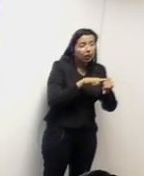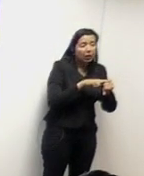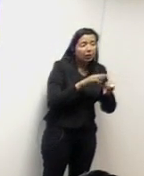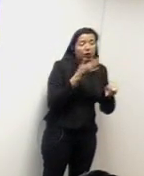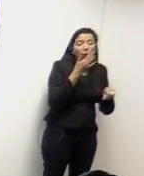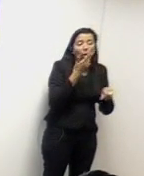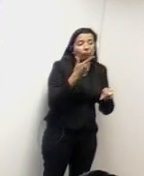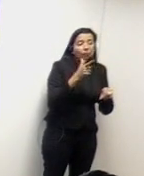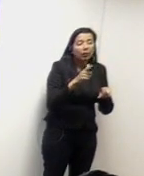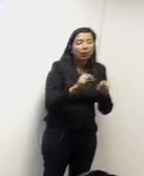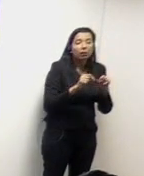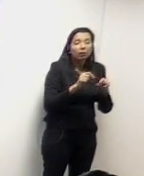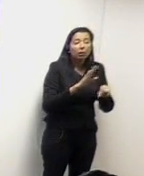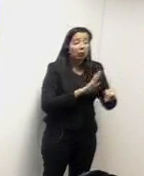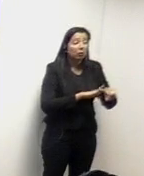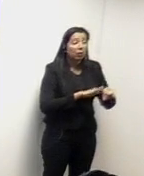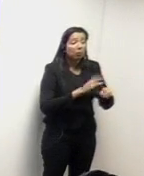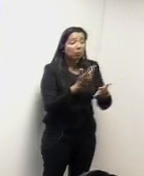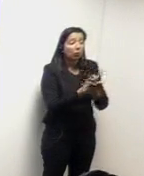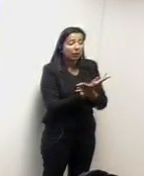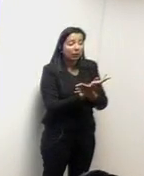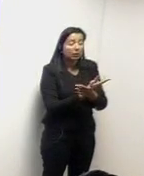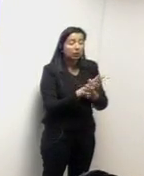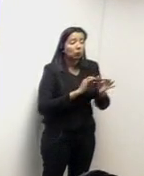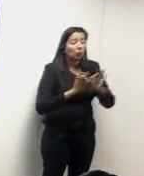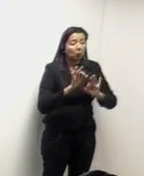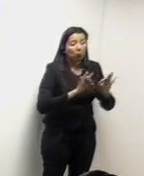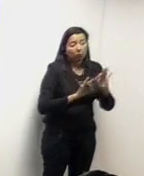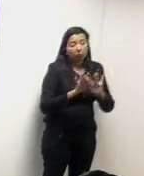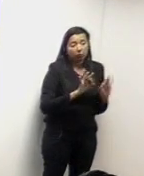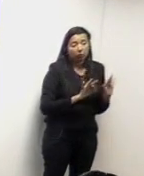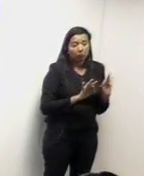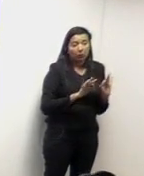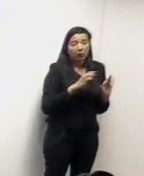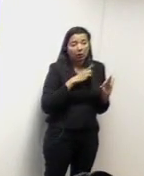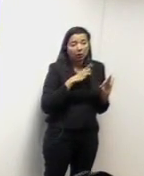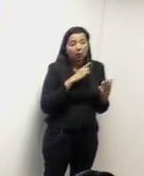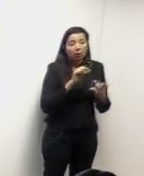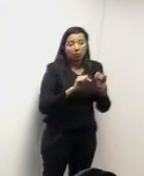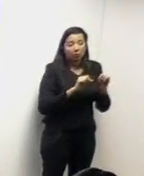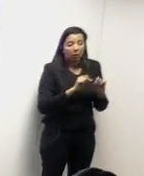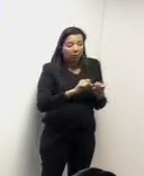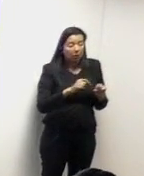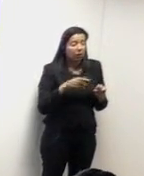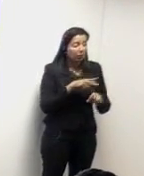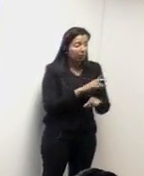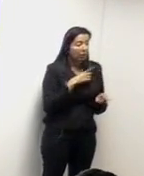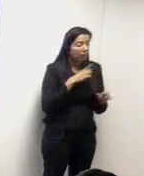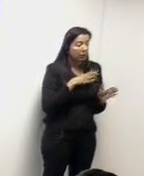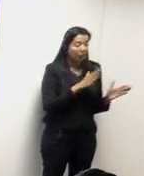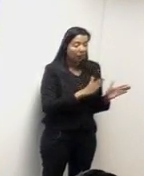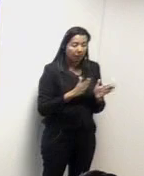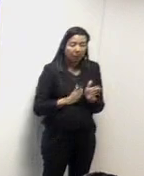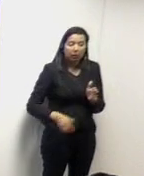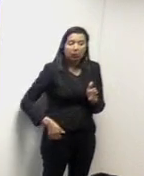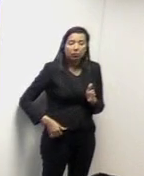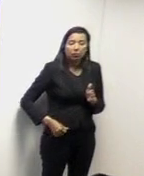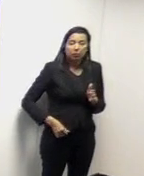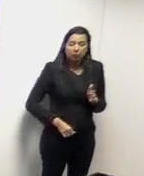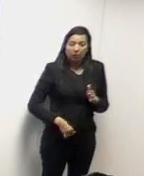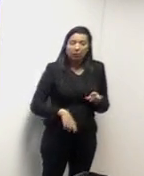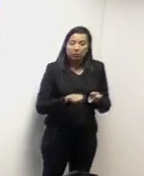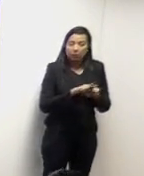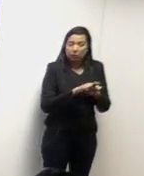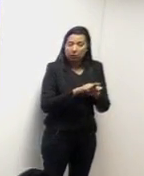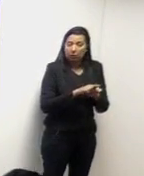can see what's happening here in this pattern, right? We can see we're getting a lot more intensity up here in the corner, and that's due to the oil